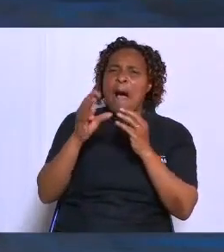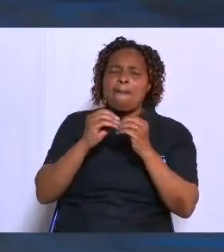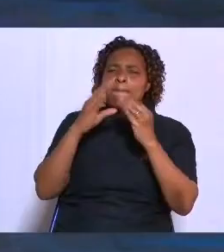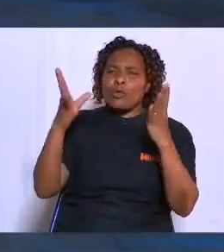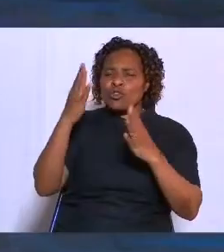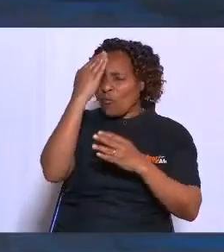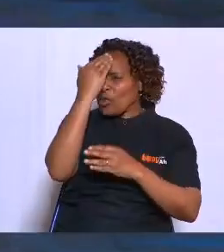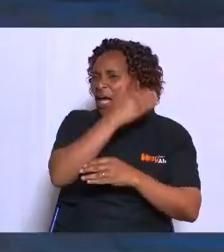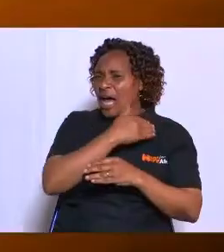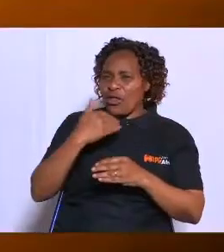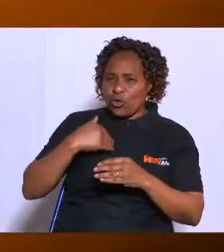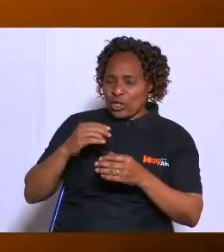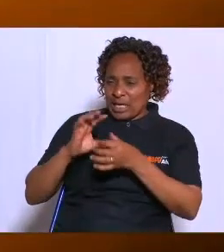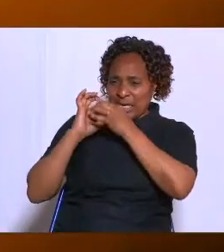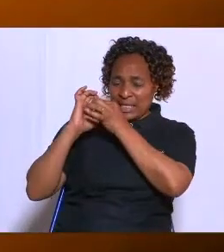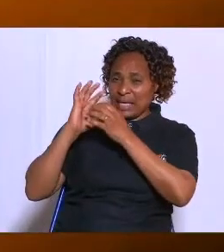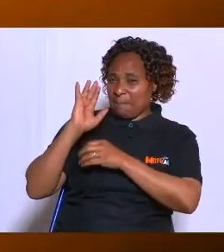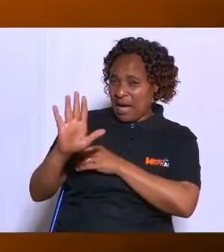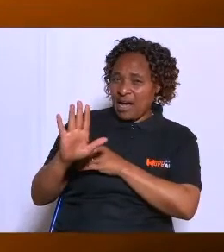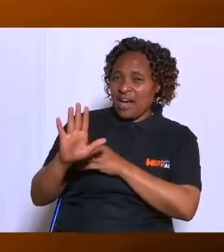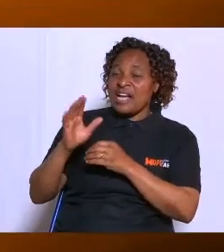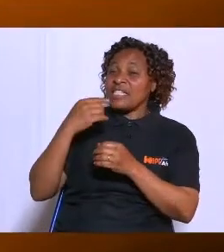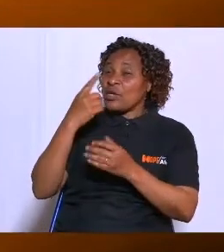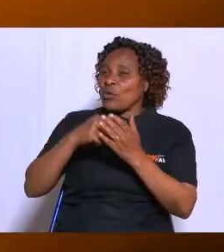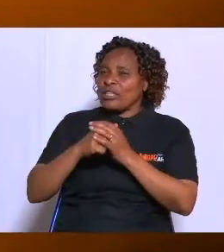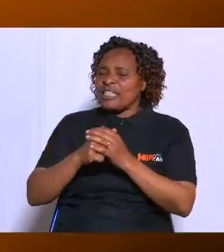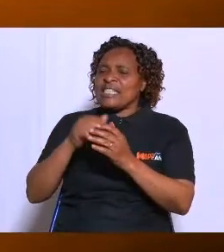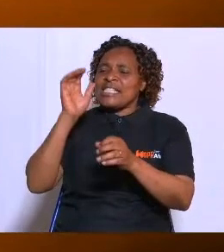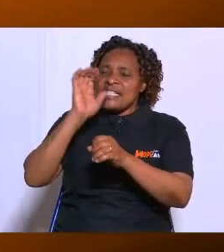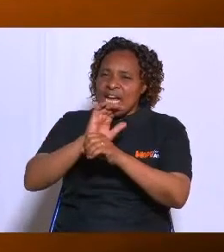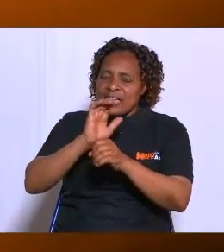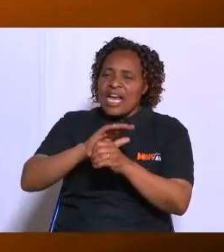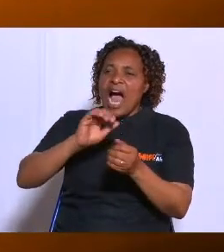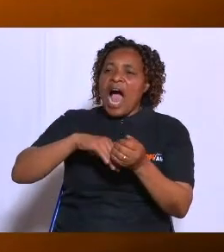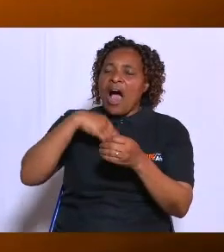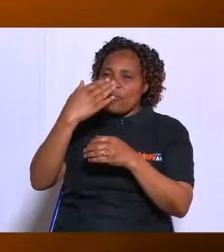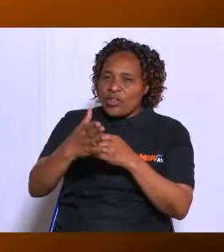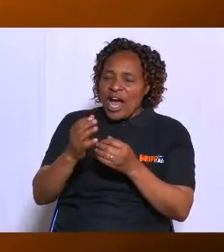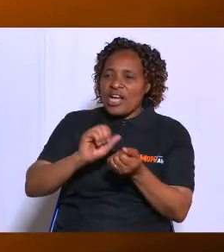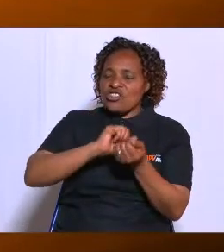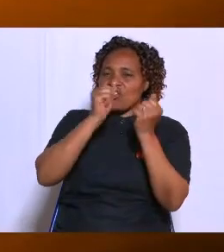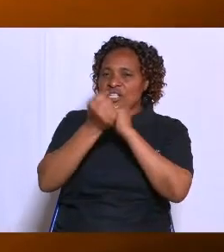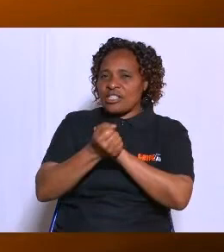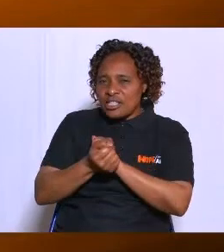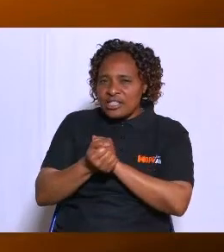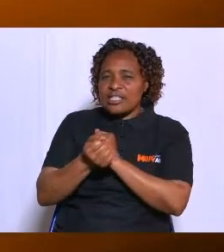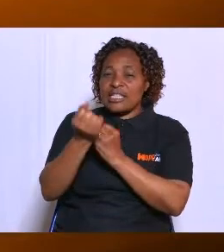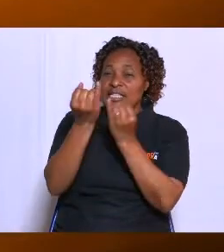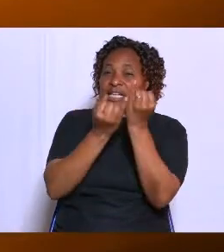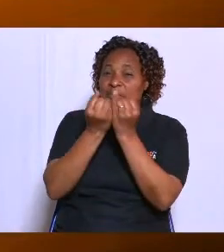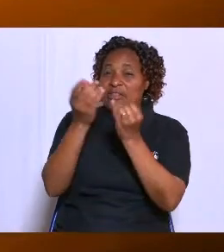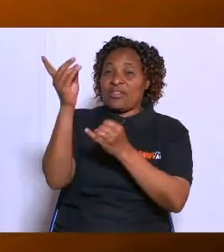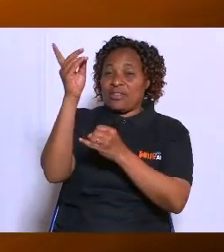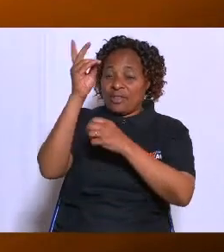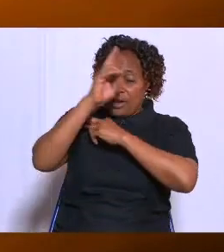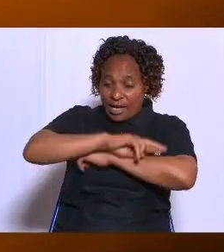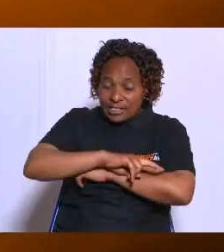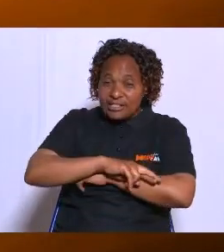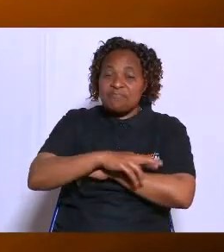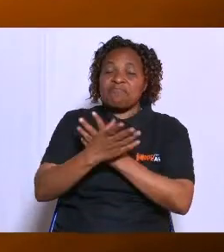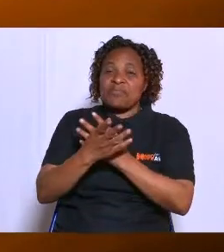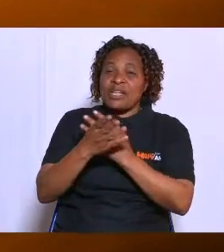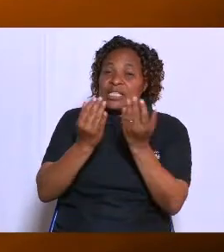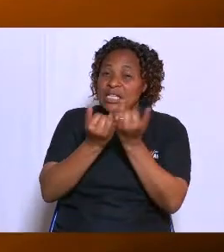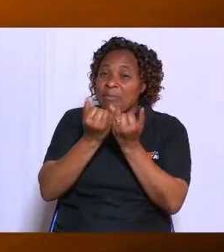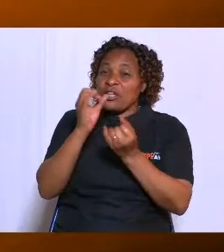Catholic Doctrine this is what it says the church after changing the day of rest from The Jewish Sabbath it's not the Jewish sabbath it's the Sabbath of